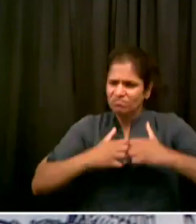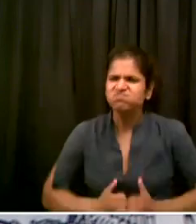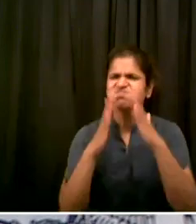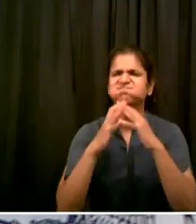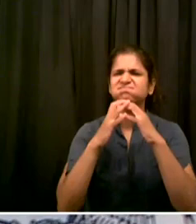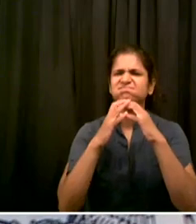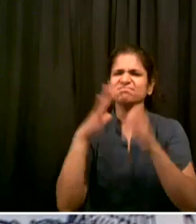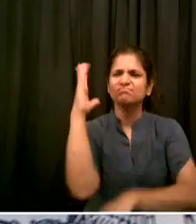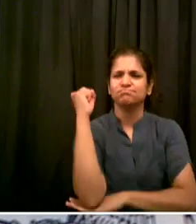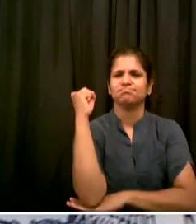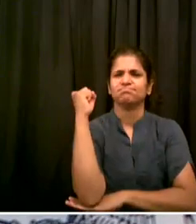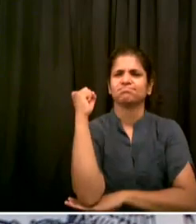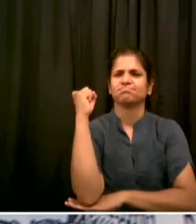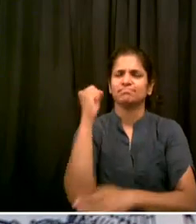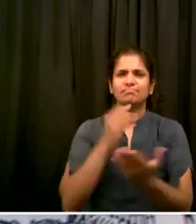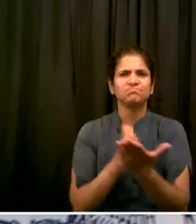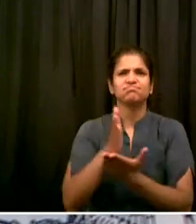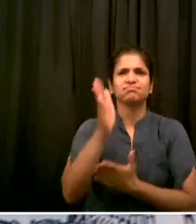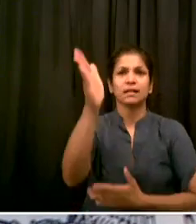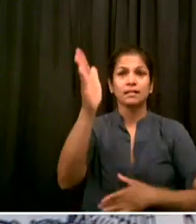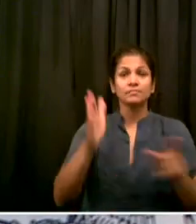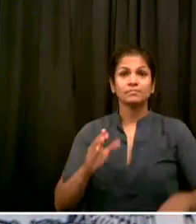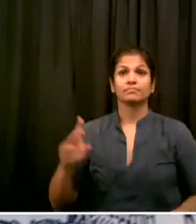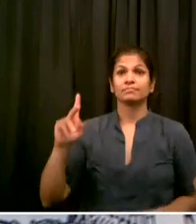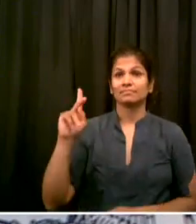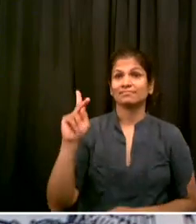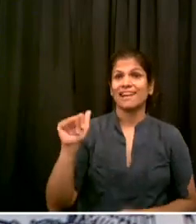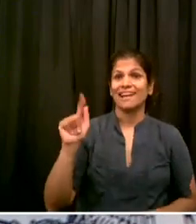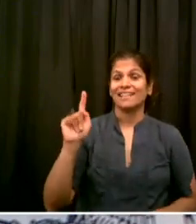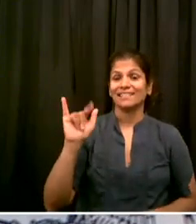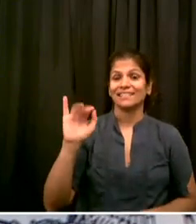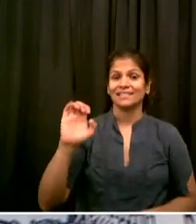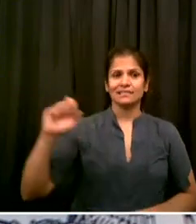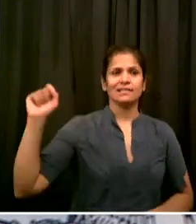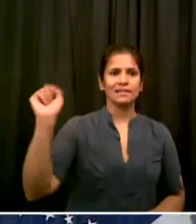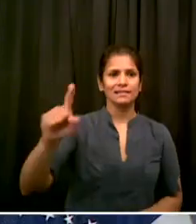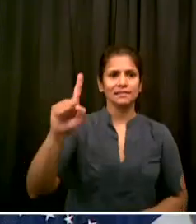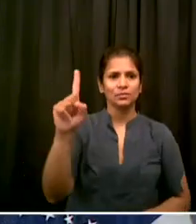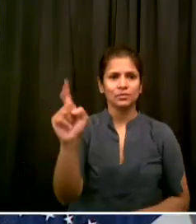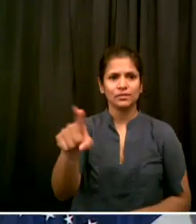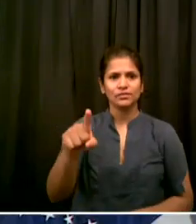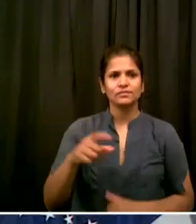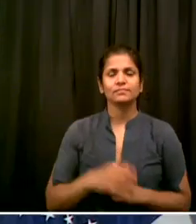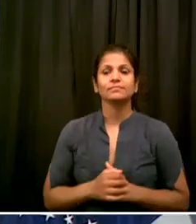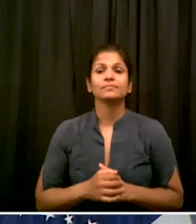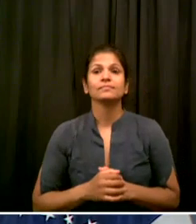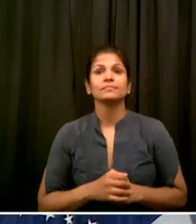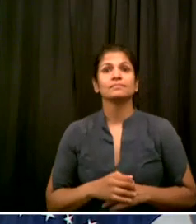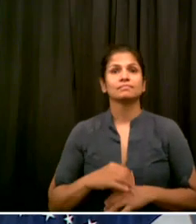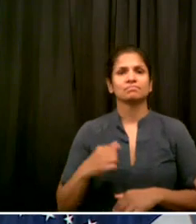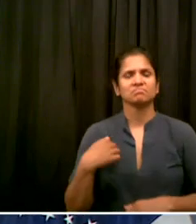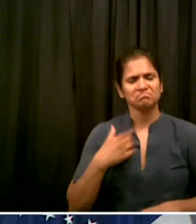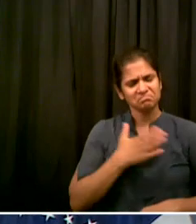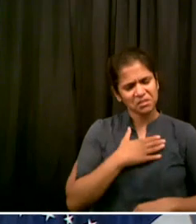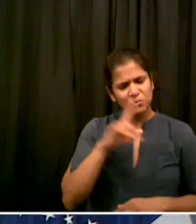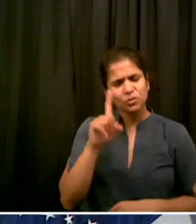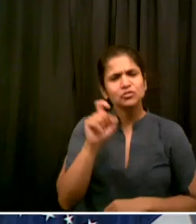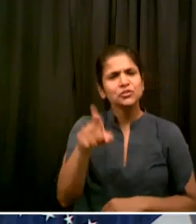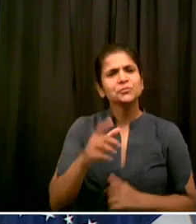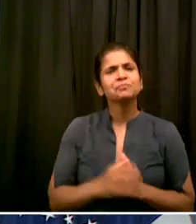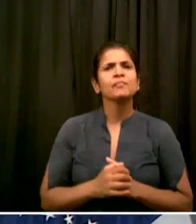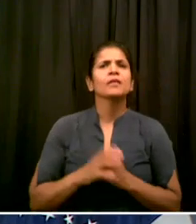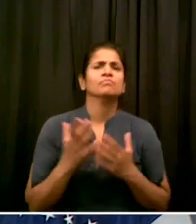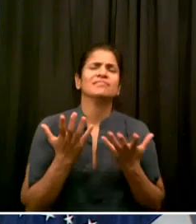Carranza. Which percentage of the public schools here in the city are ready for students and staff to enter from a ventilation